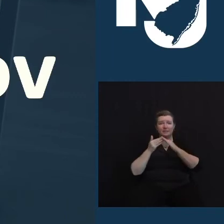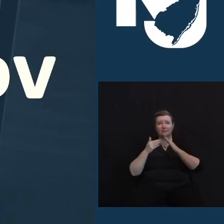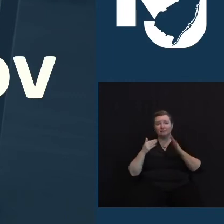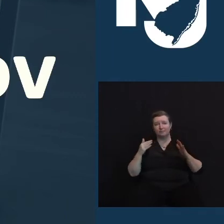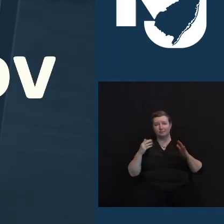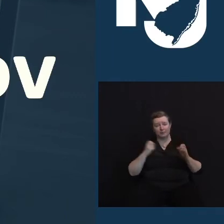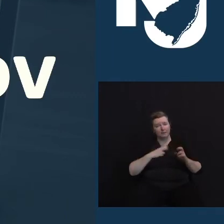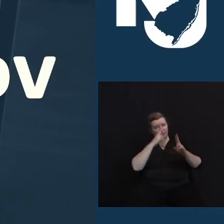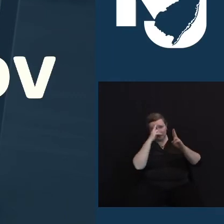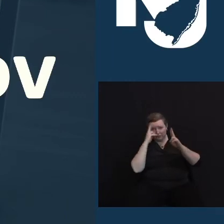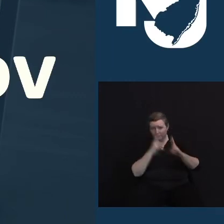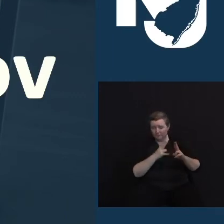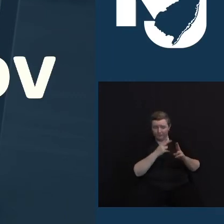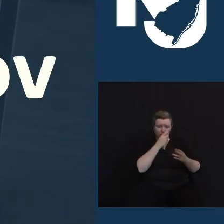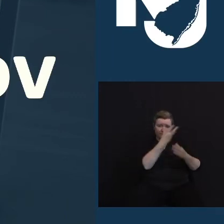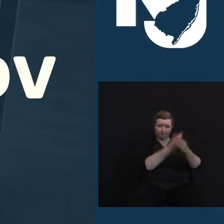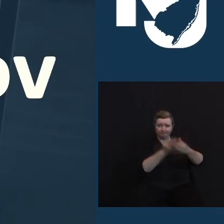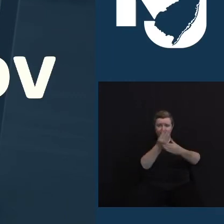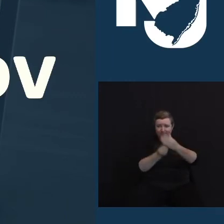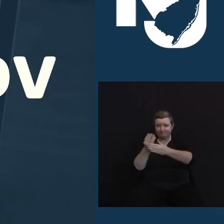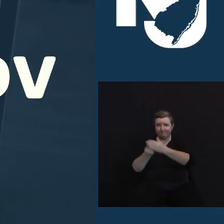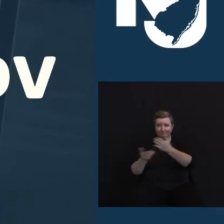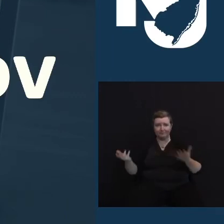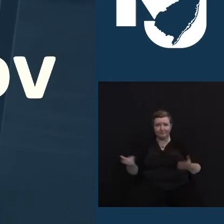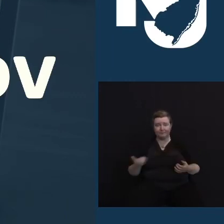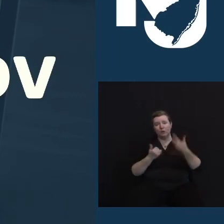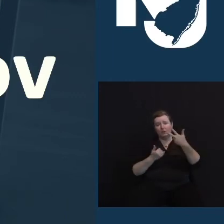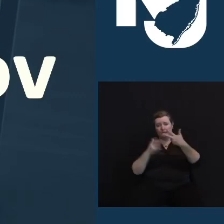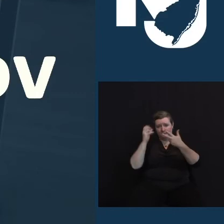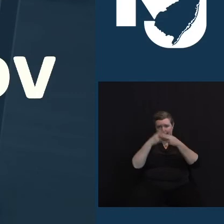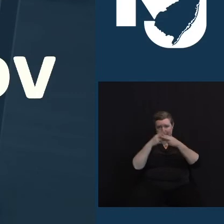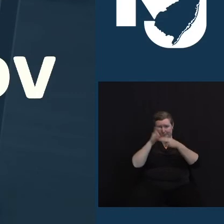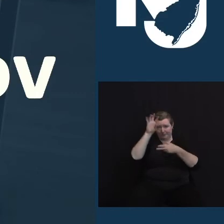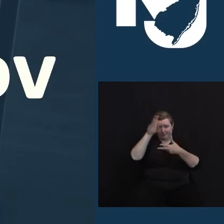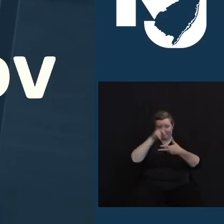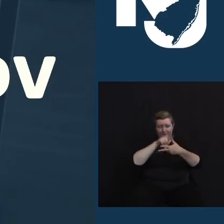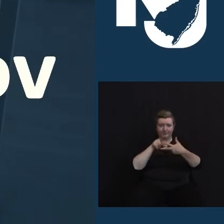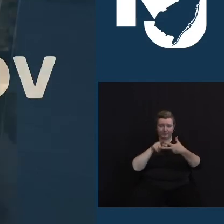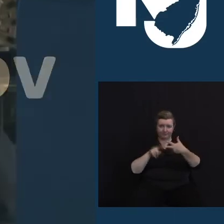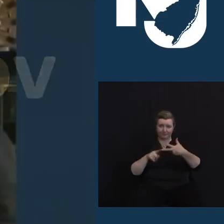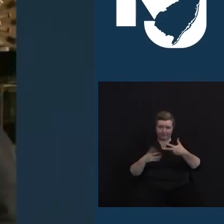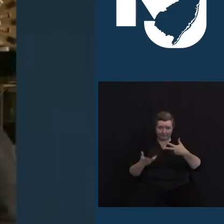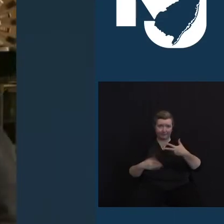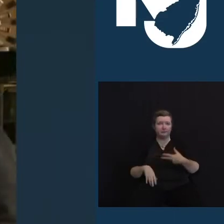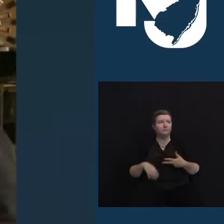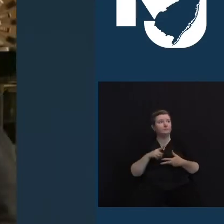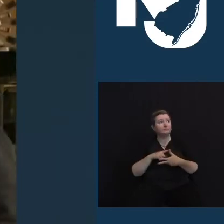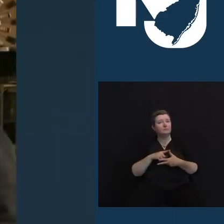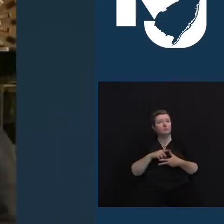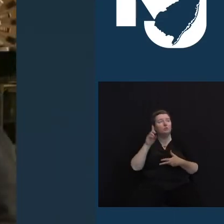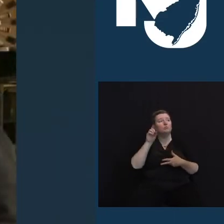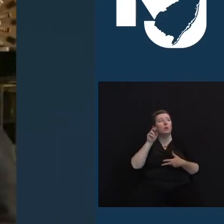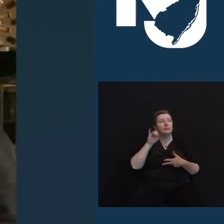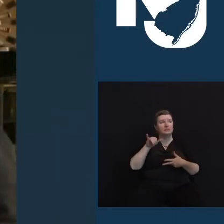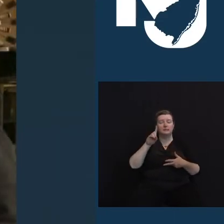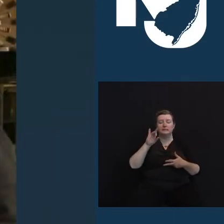let's talk about a few of them. We need to keep strong in honor of Rodney Dickerson,